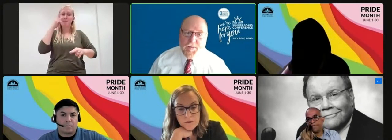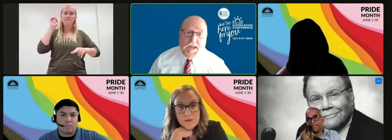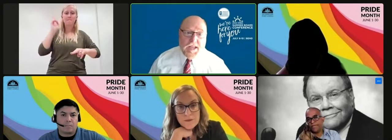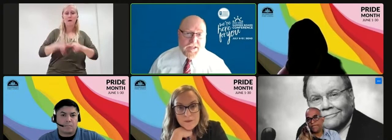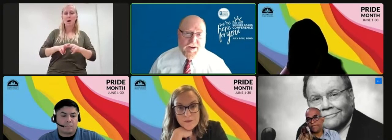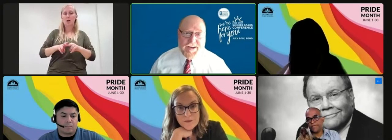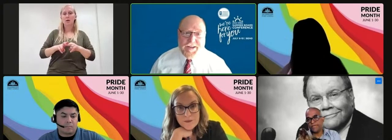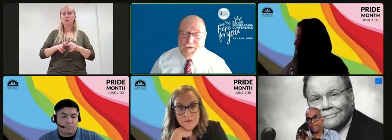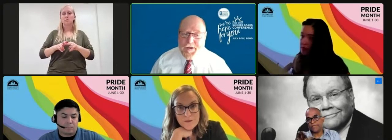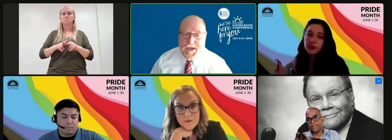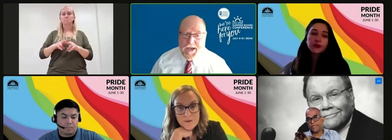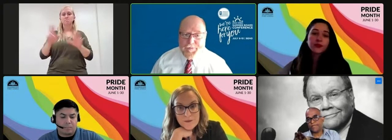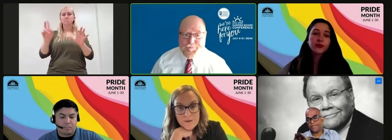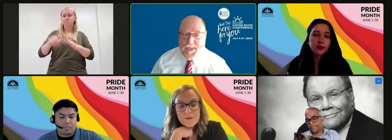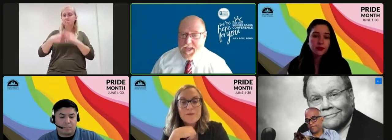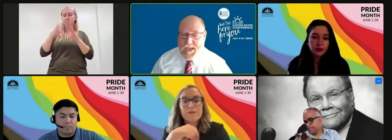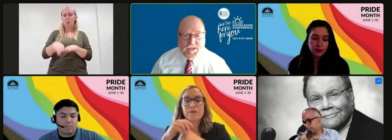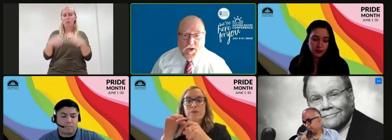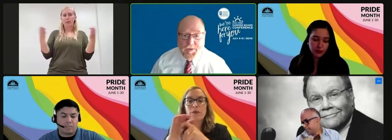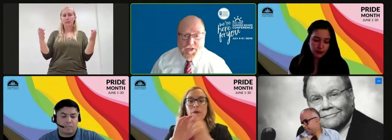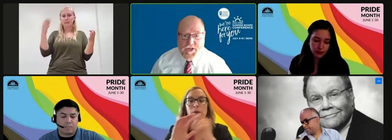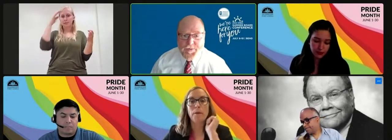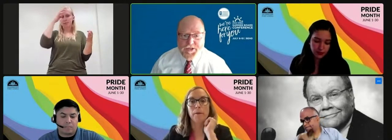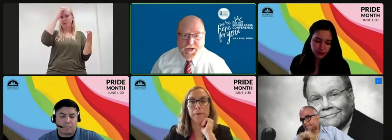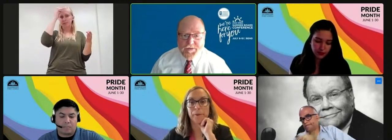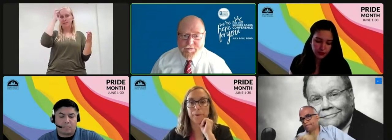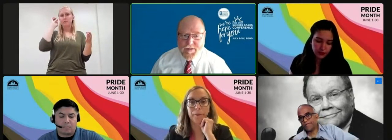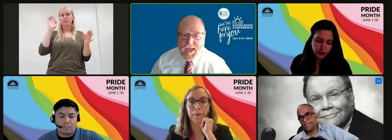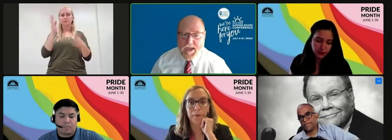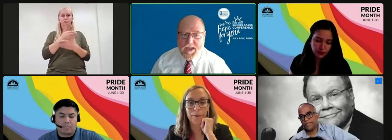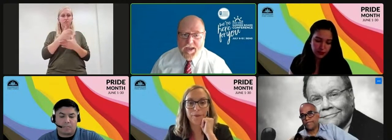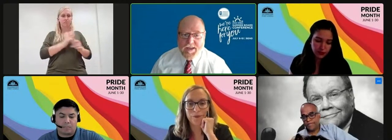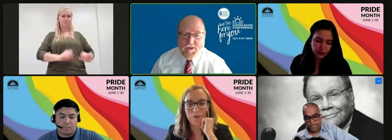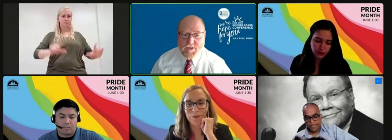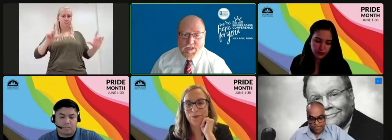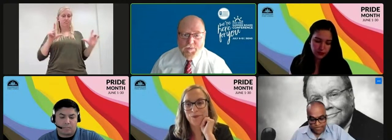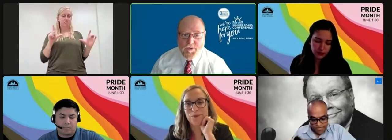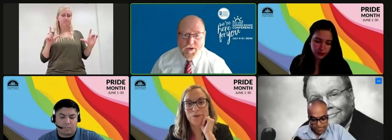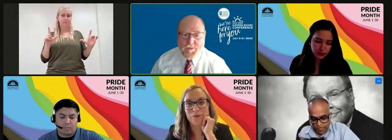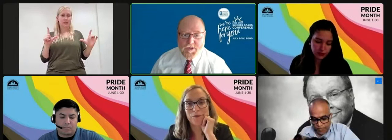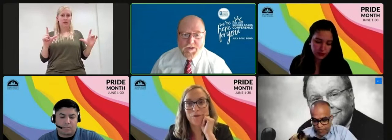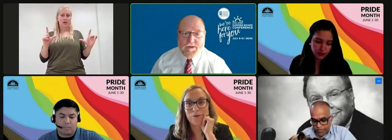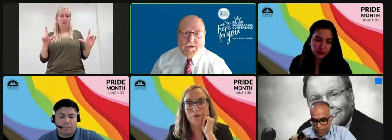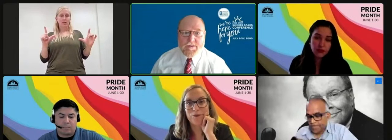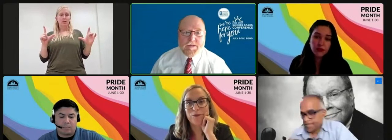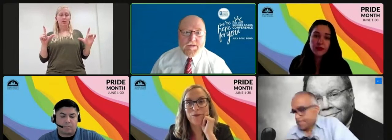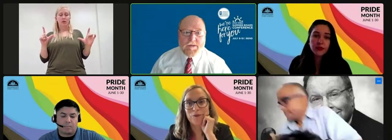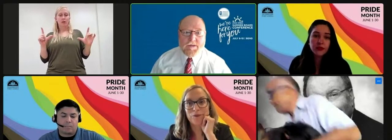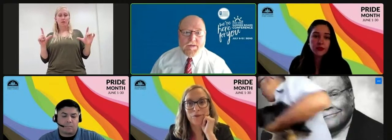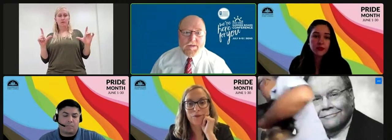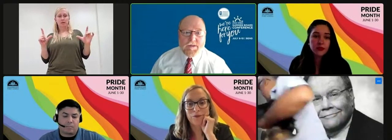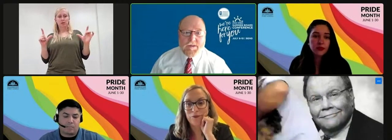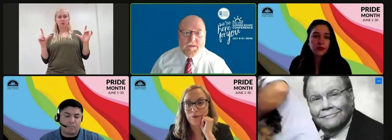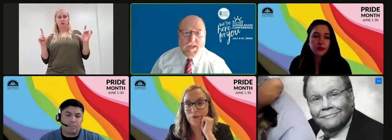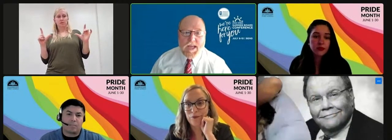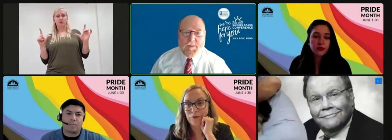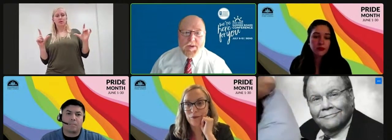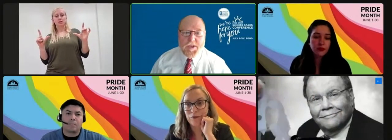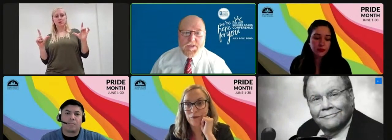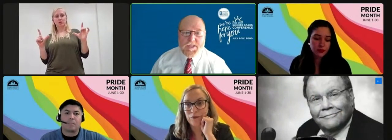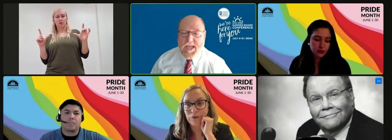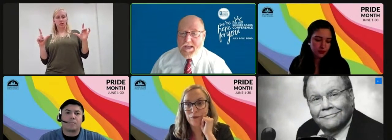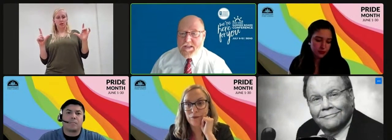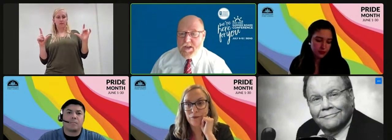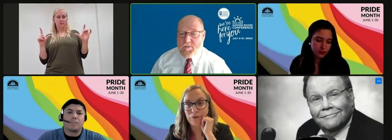get the meeting started. And so I'm going to share my screen and you will see a prompt here. And I'm going